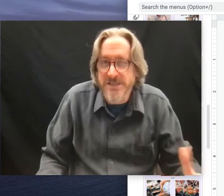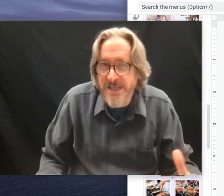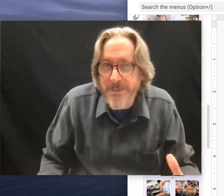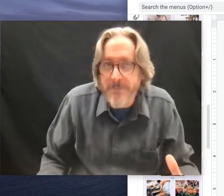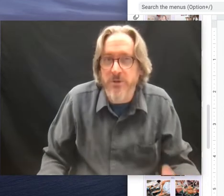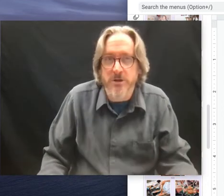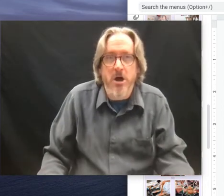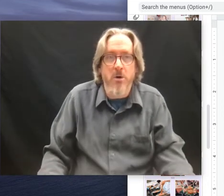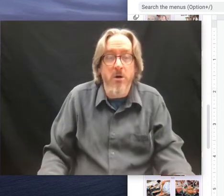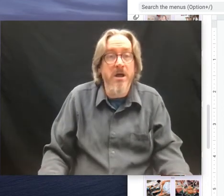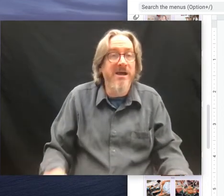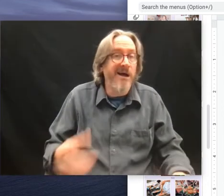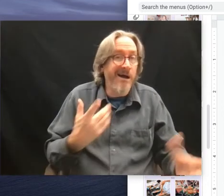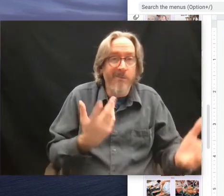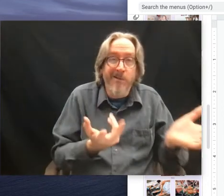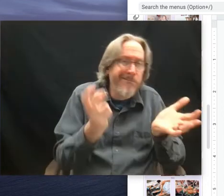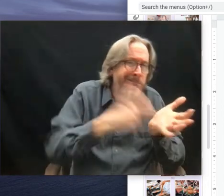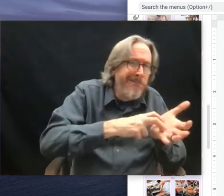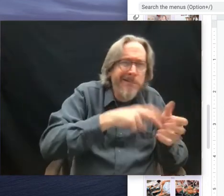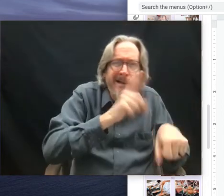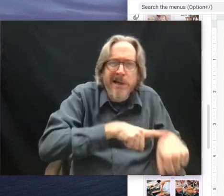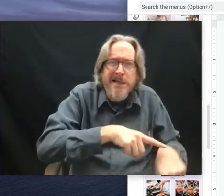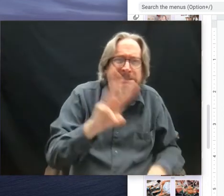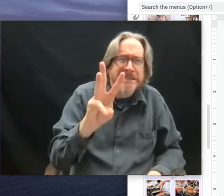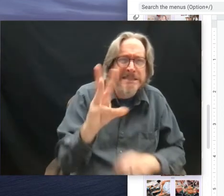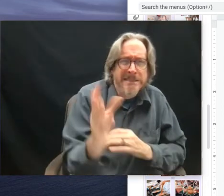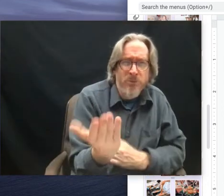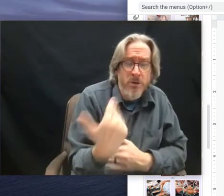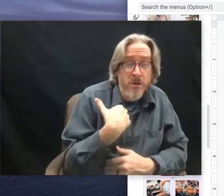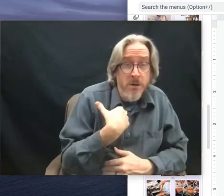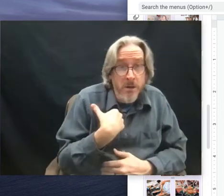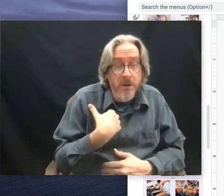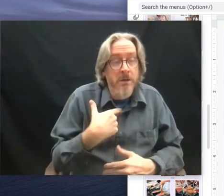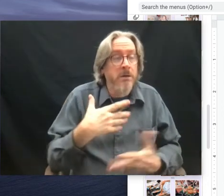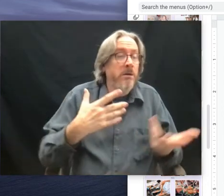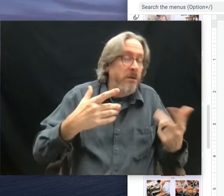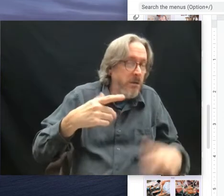And you will see people go, and